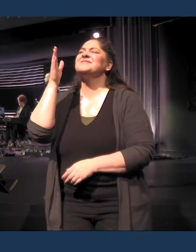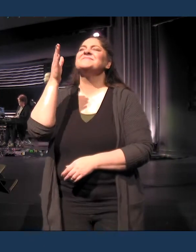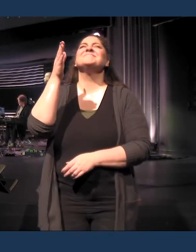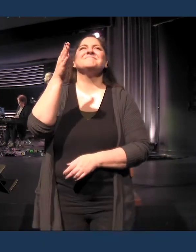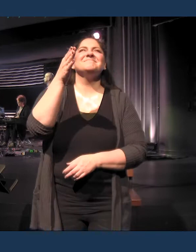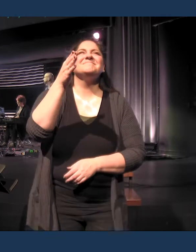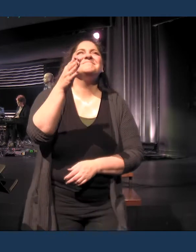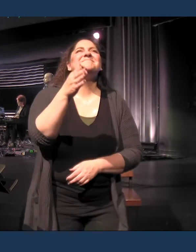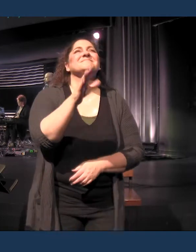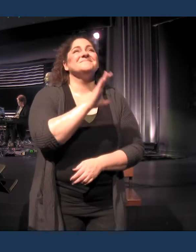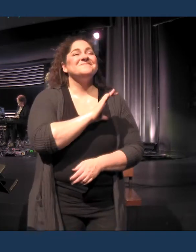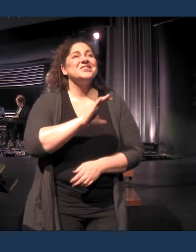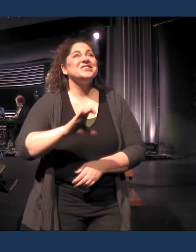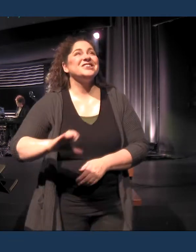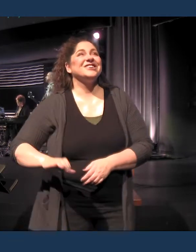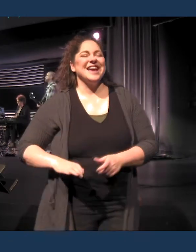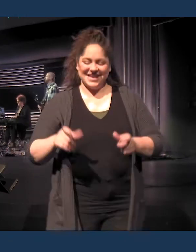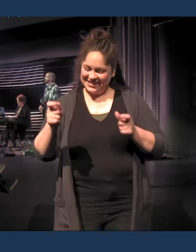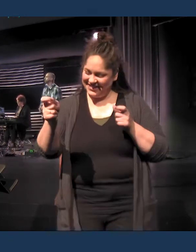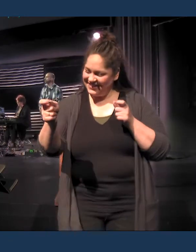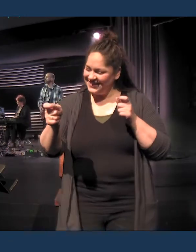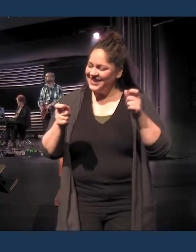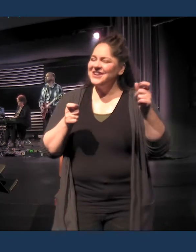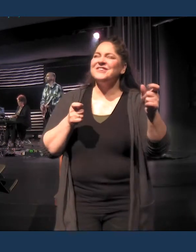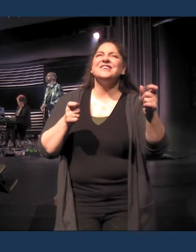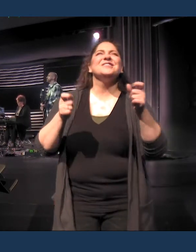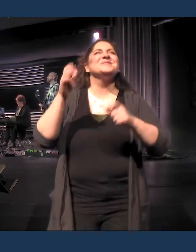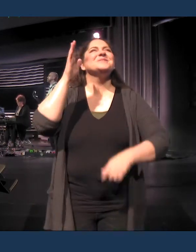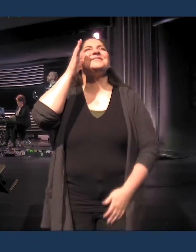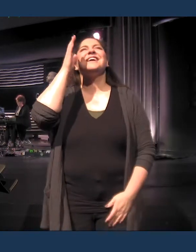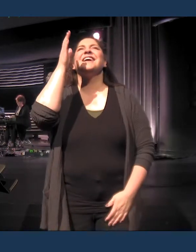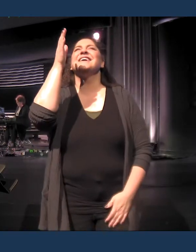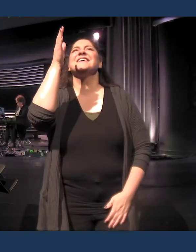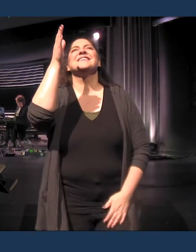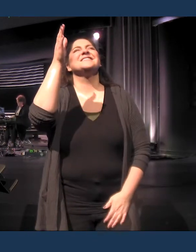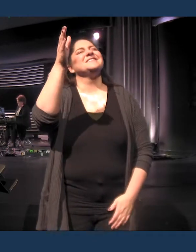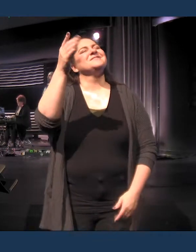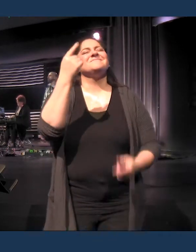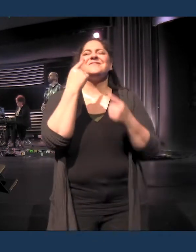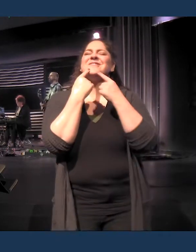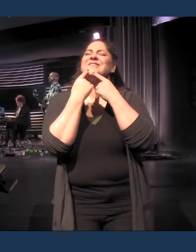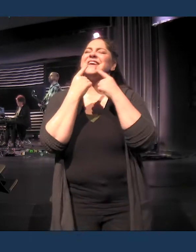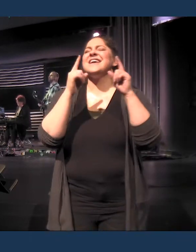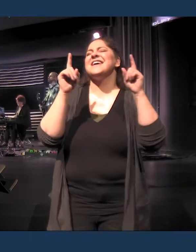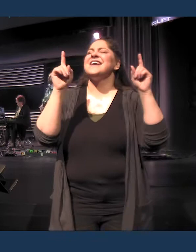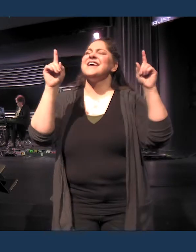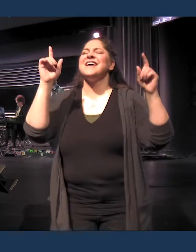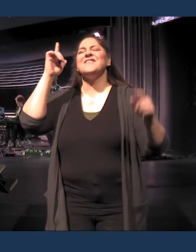Triumph.